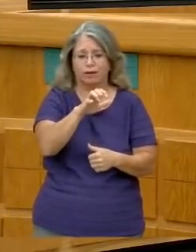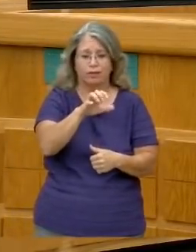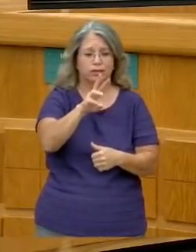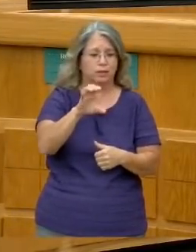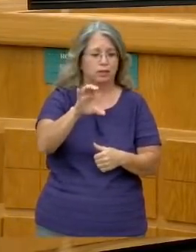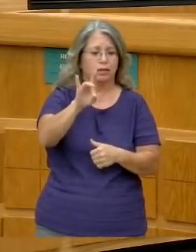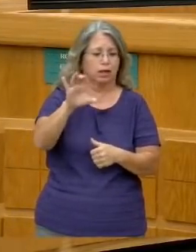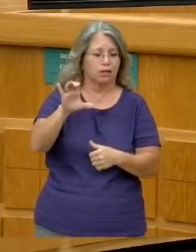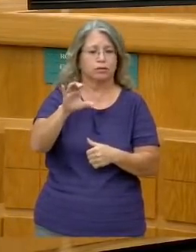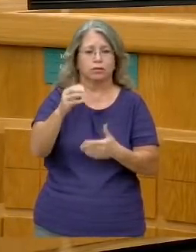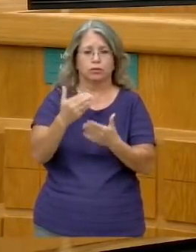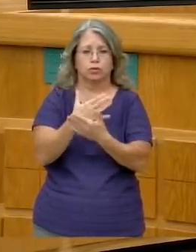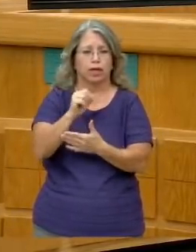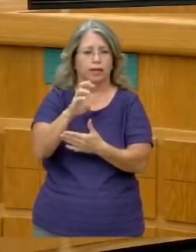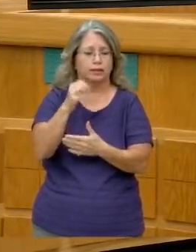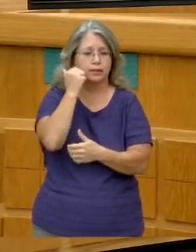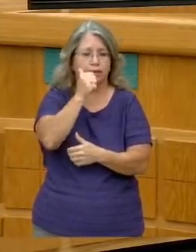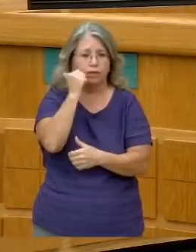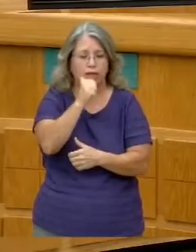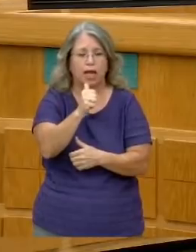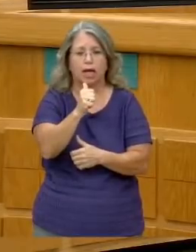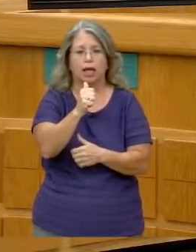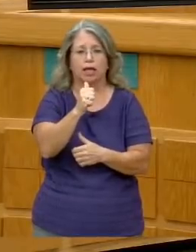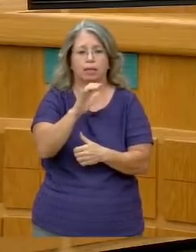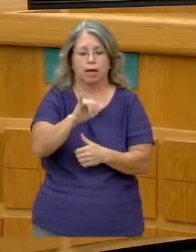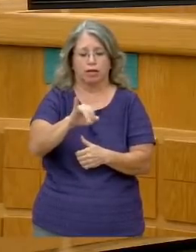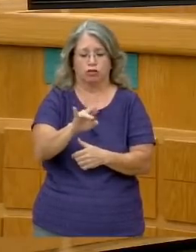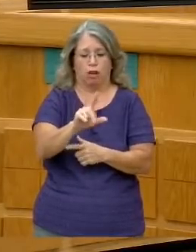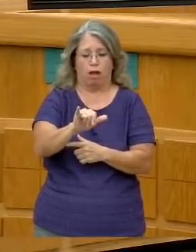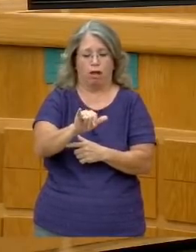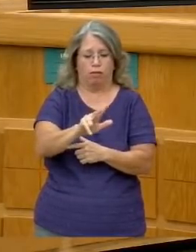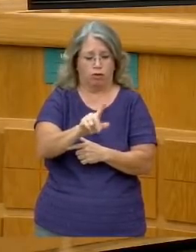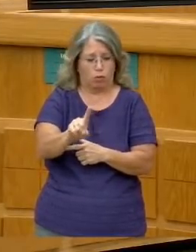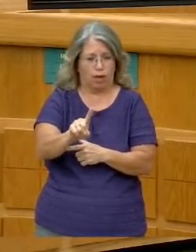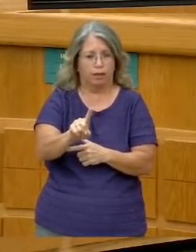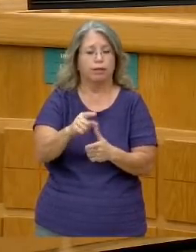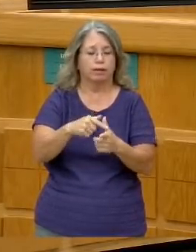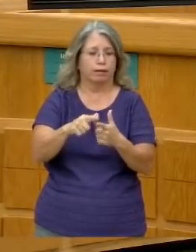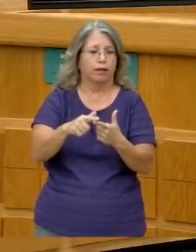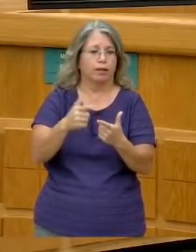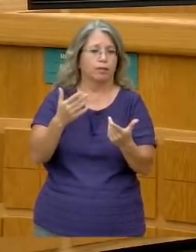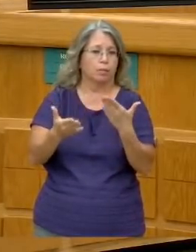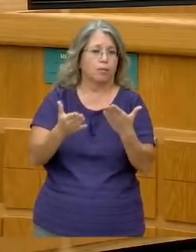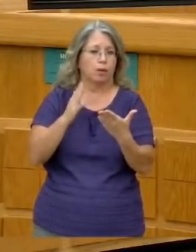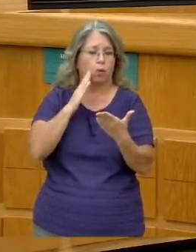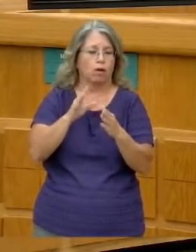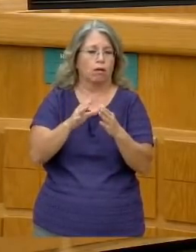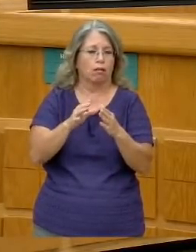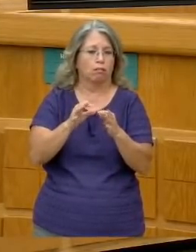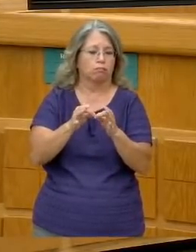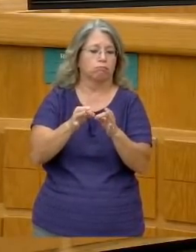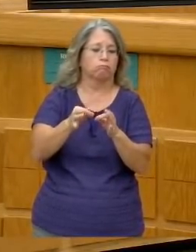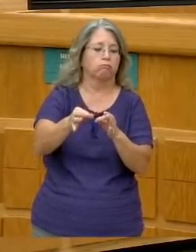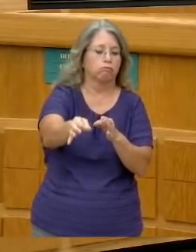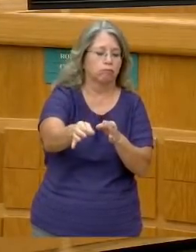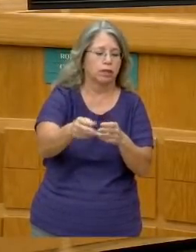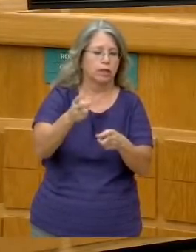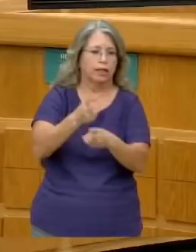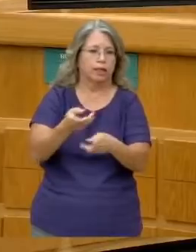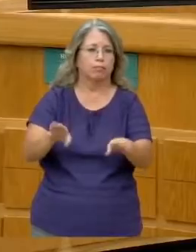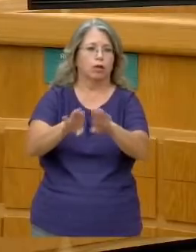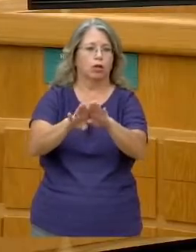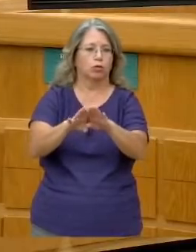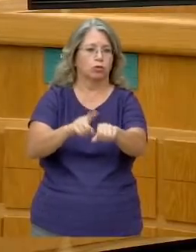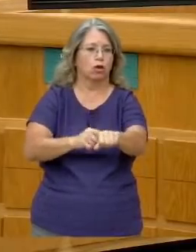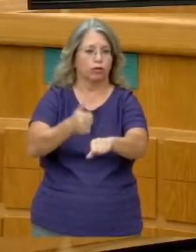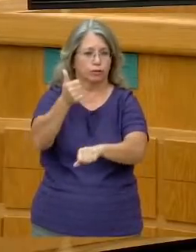July 31 timeframe, it's quite likely we'll extend this closure. Of course, that would be up to the judge and the mayor,